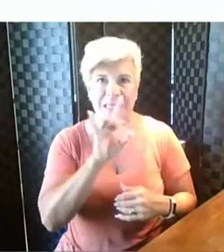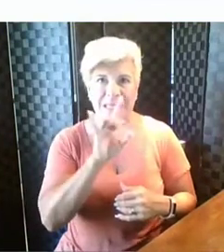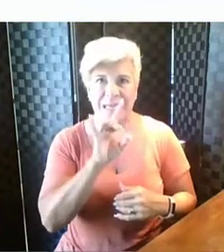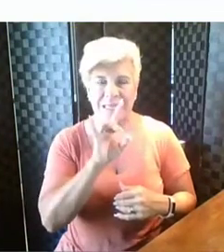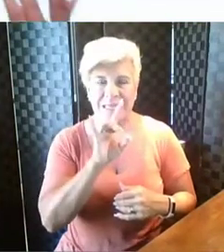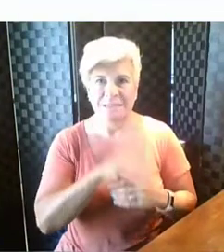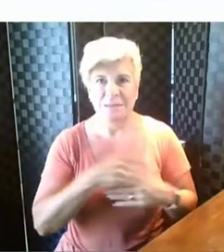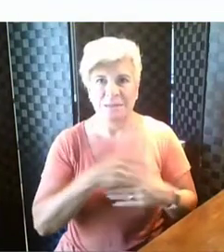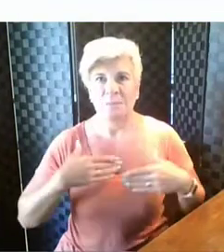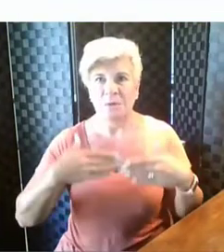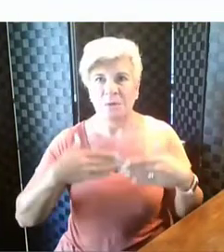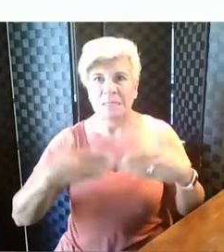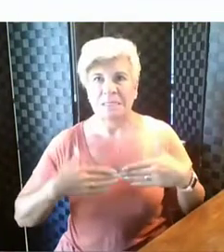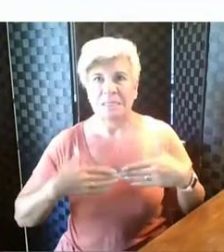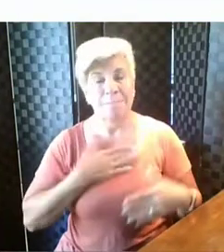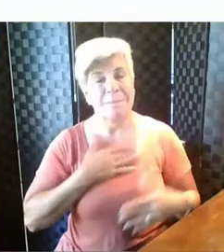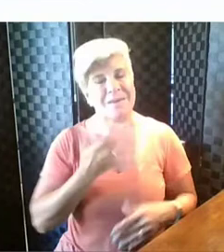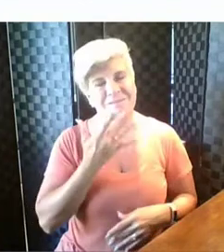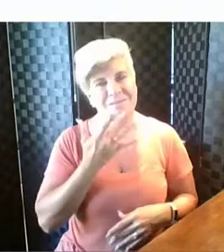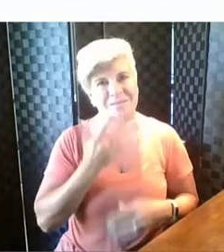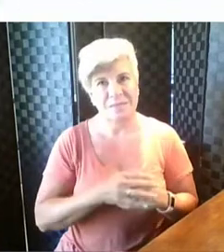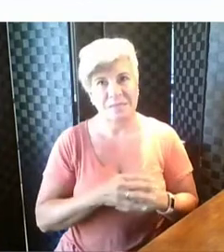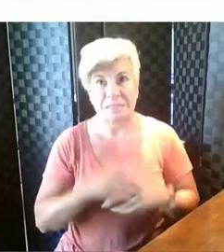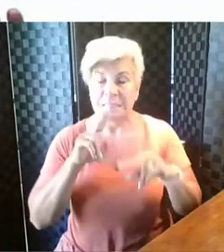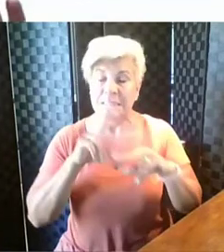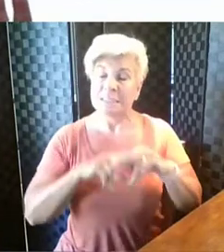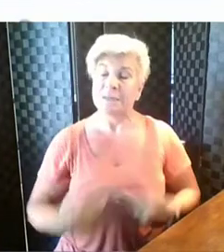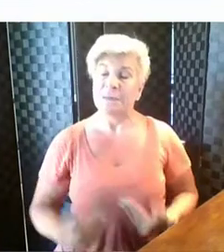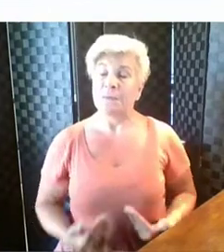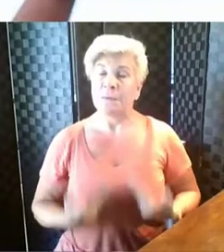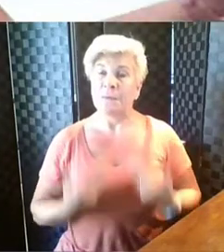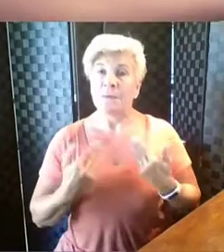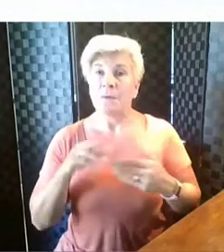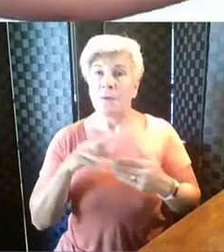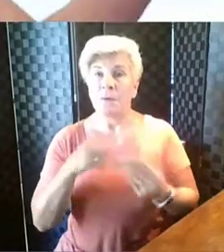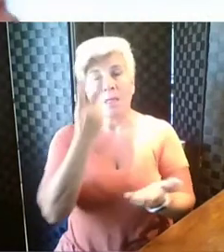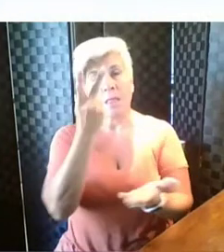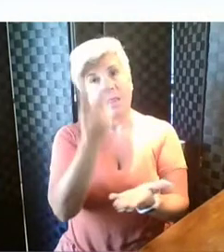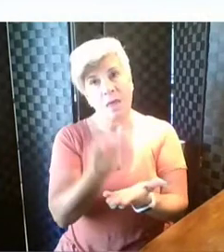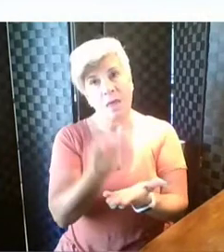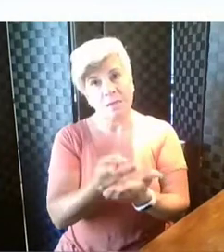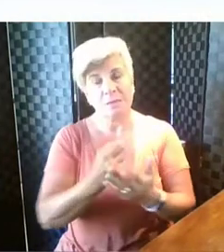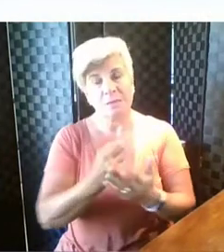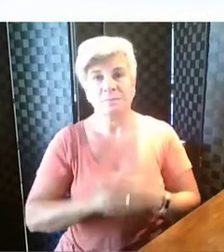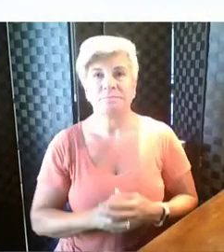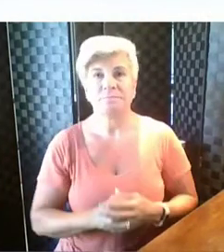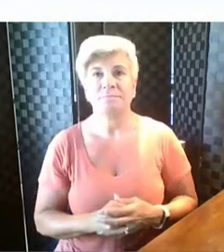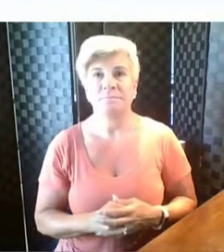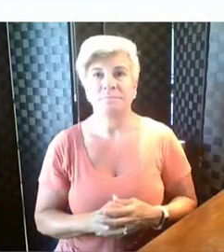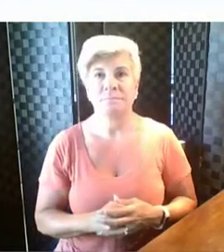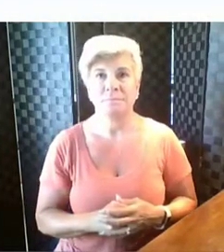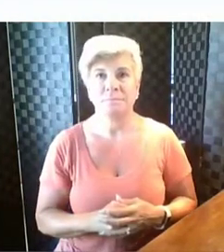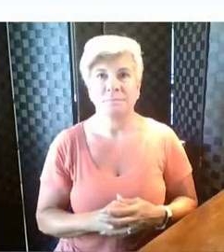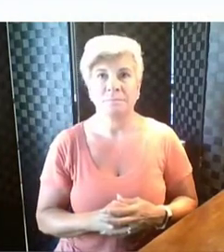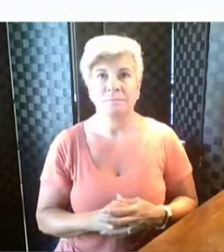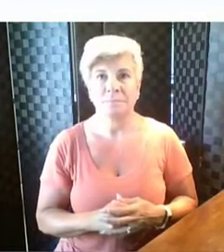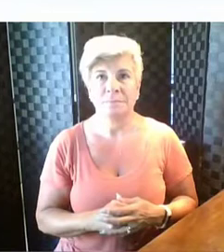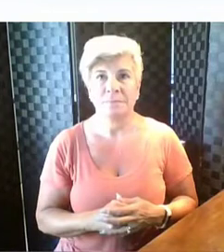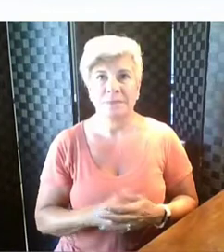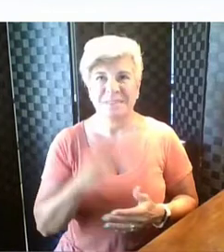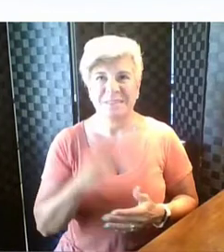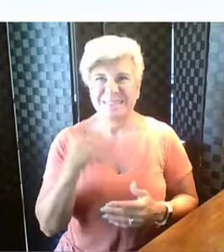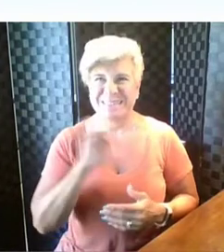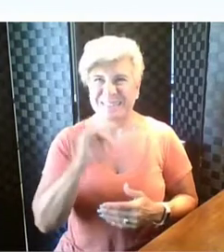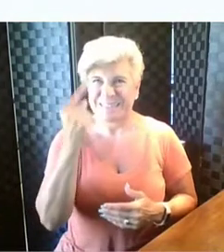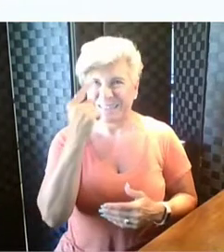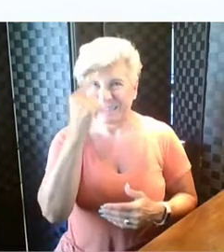refueling. This is one of my favorite ones. This one you can do sitting up nice and tall or lying flat on your back. So here's our little guy. He's laying back. He looks like